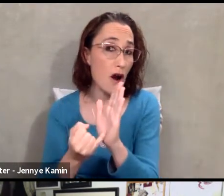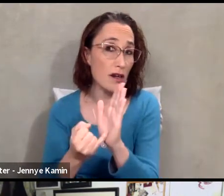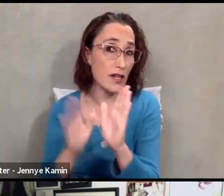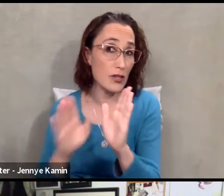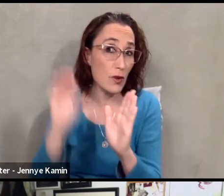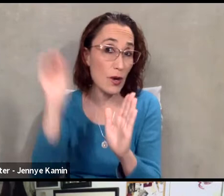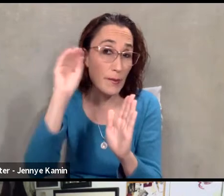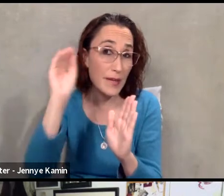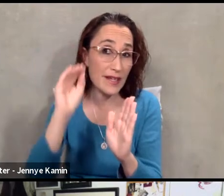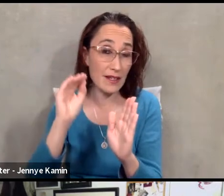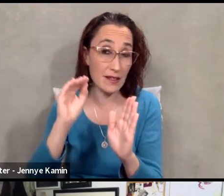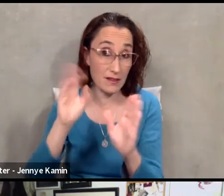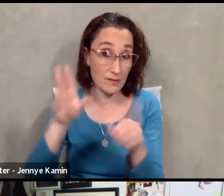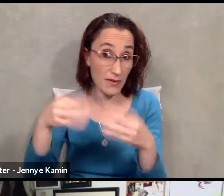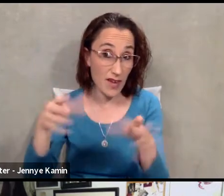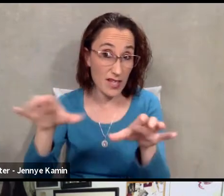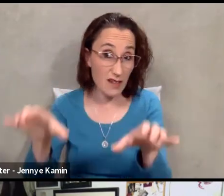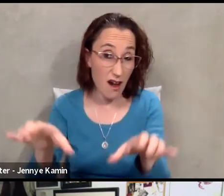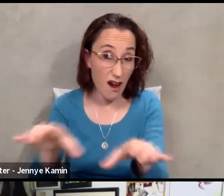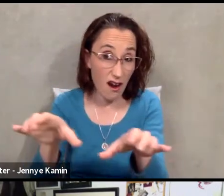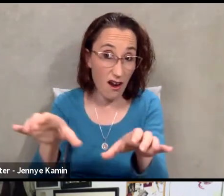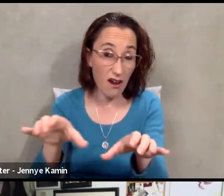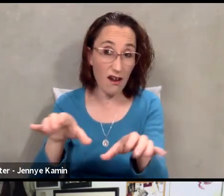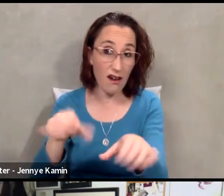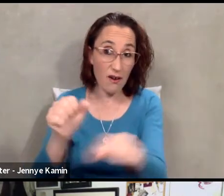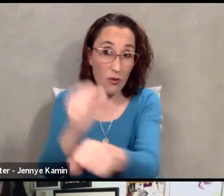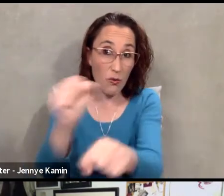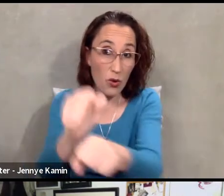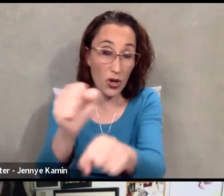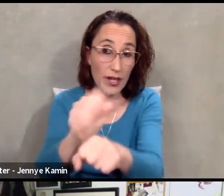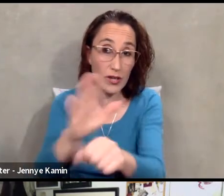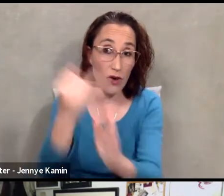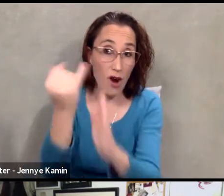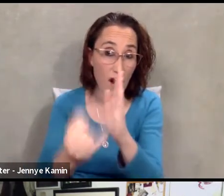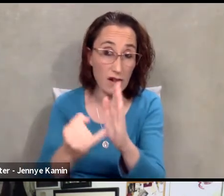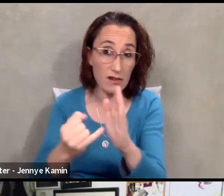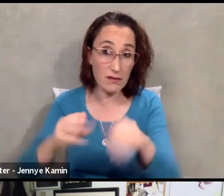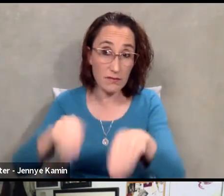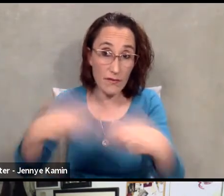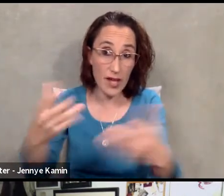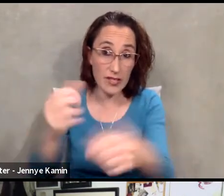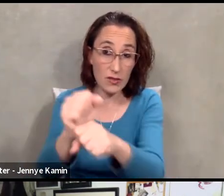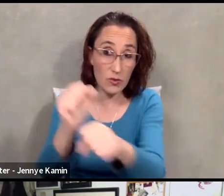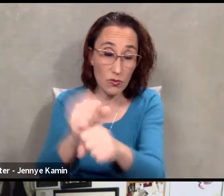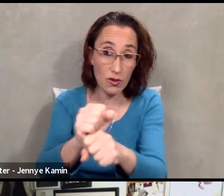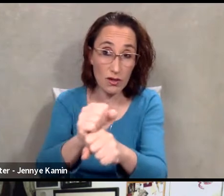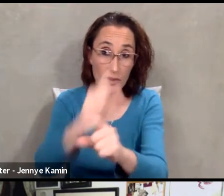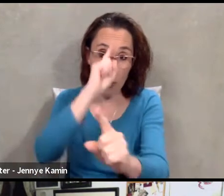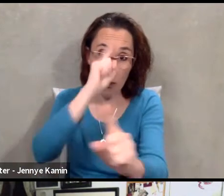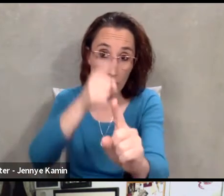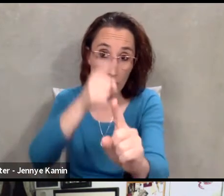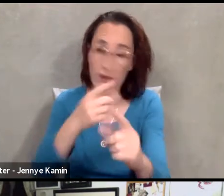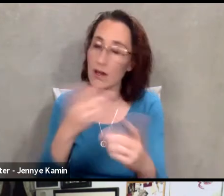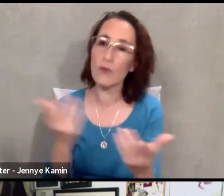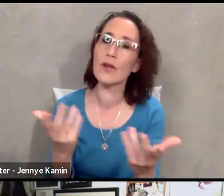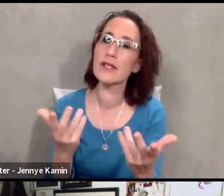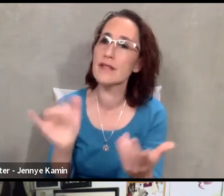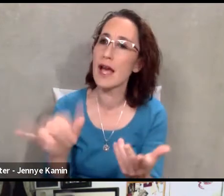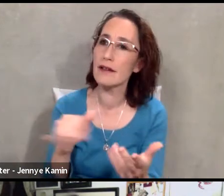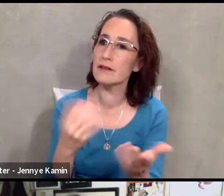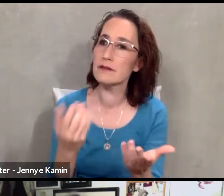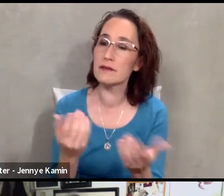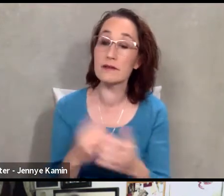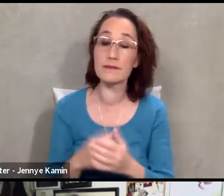active, that is doing work in the world? And what is that work do you think it's doing? So I've always been a